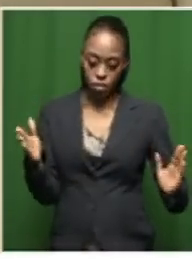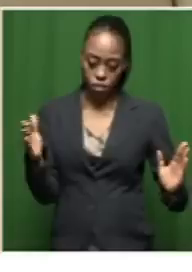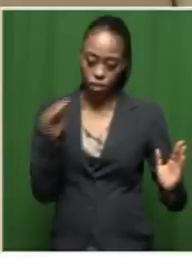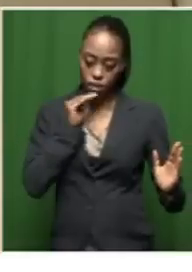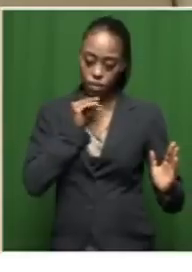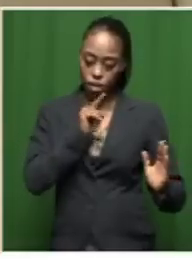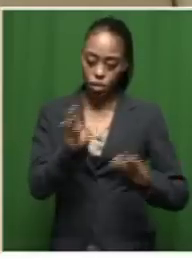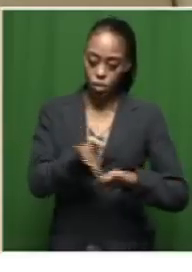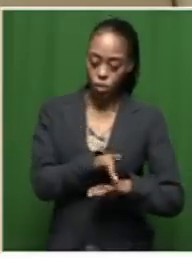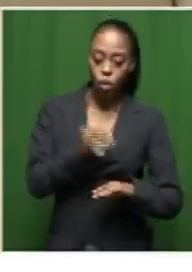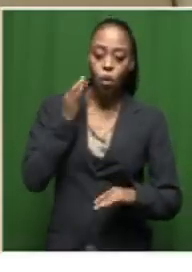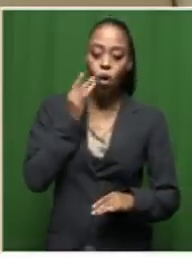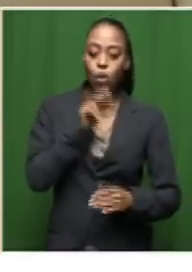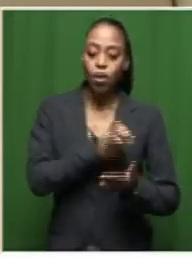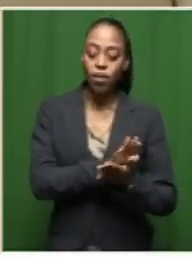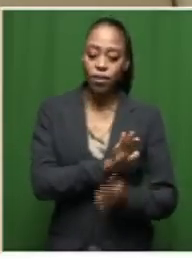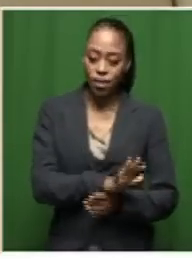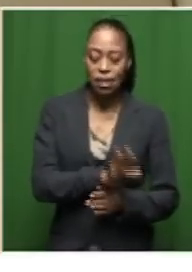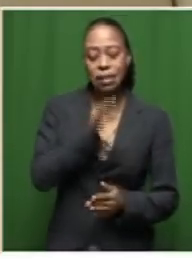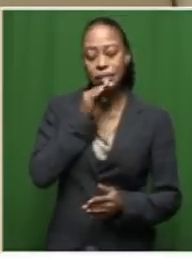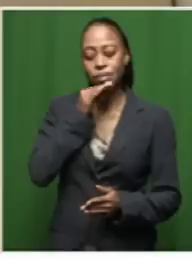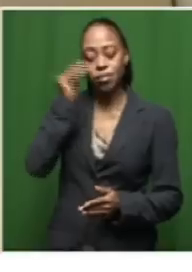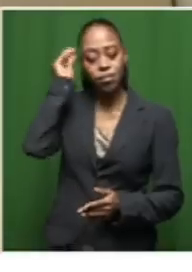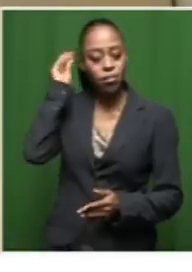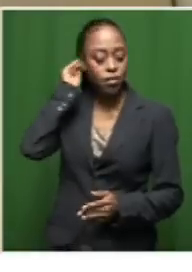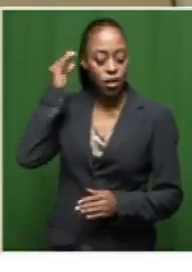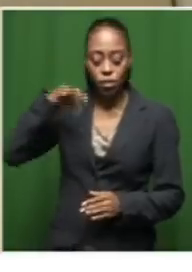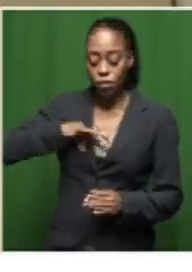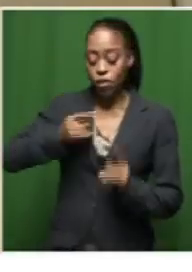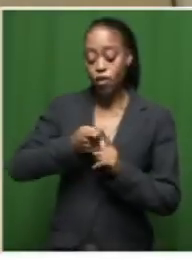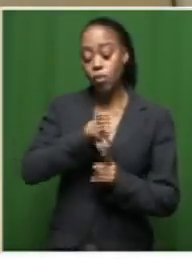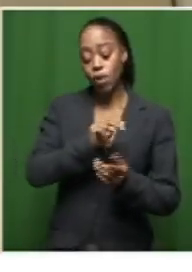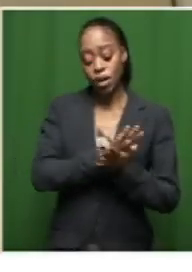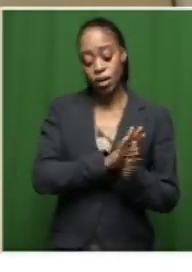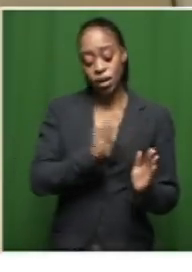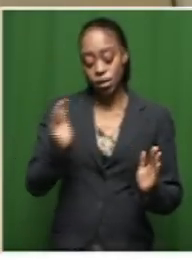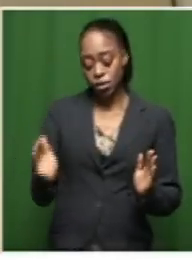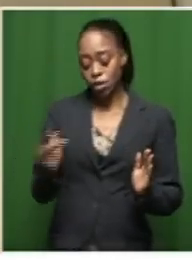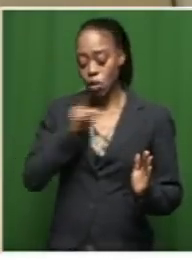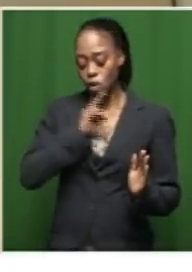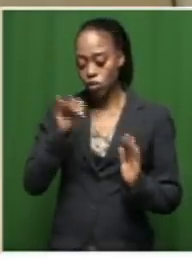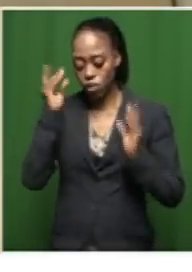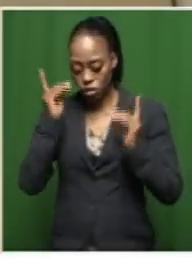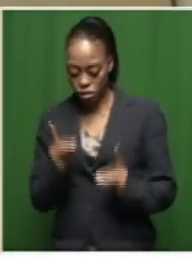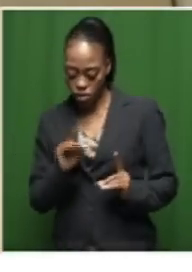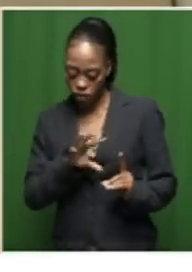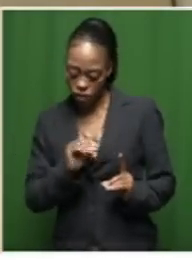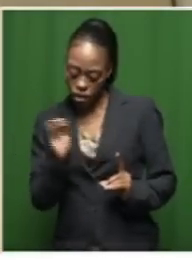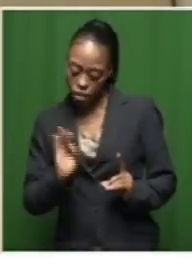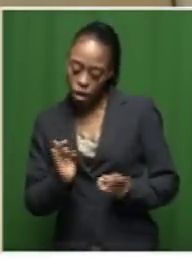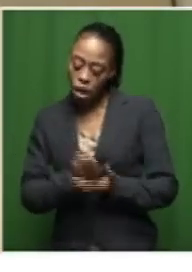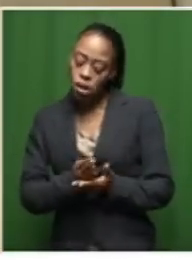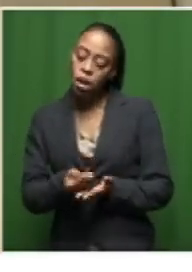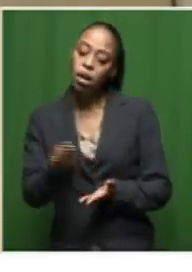2023, but you got married in 2015, then they will consider your benefit from 2010 to determine the 50% share